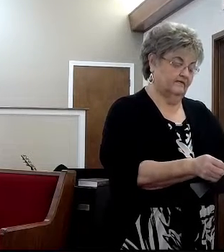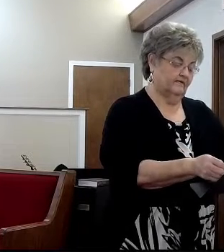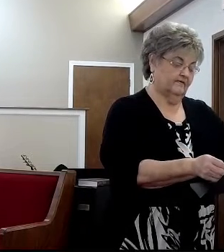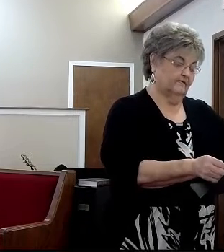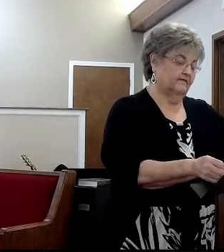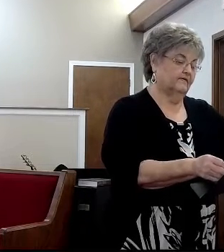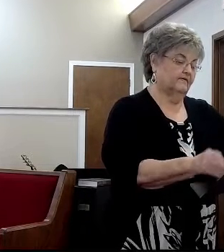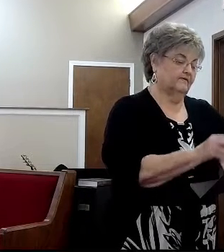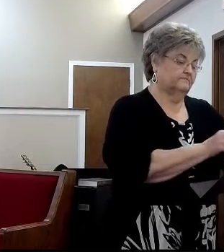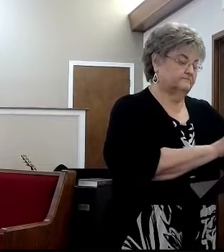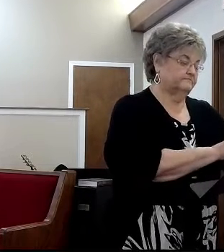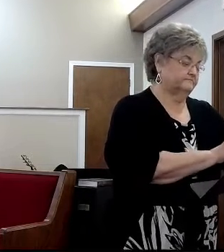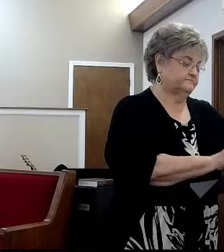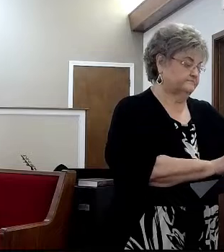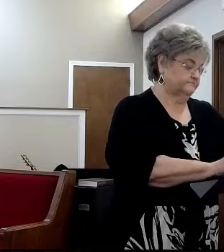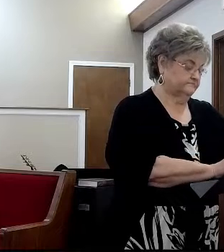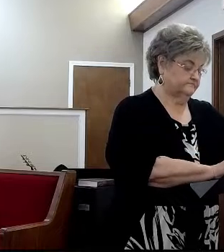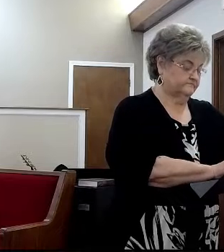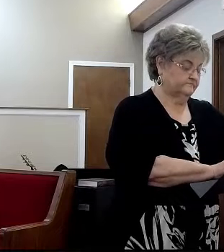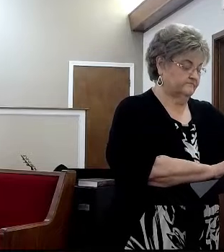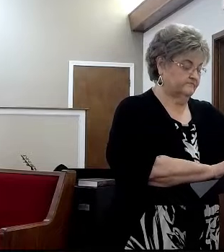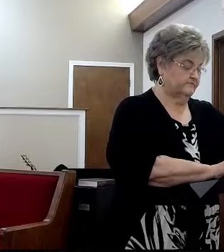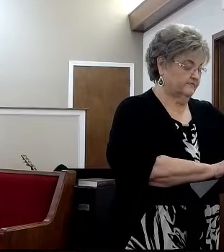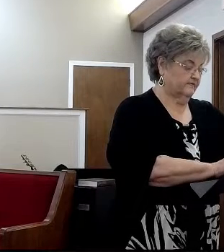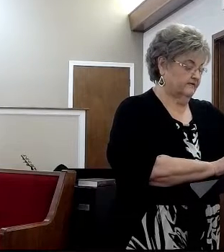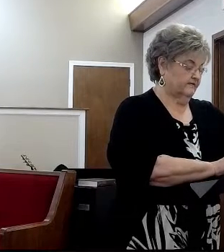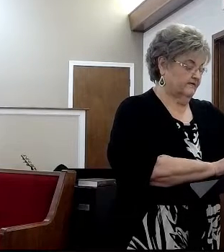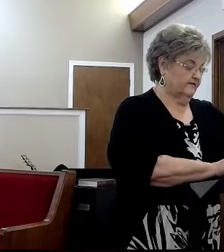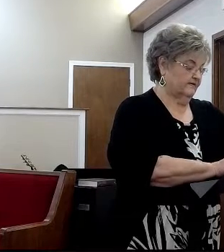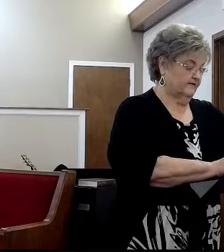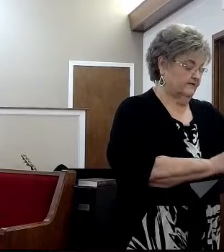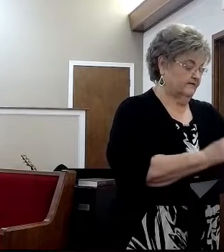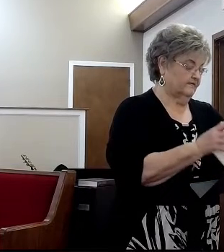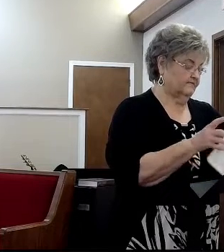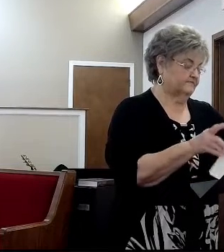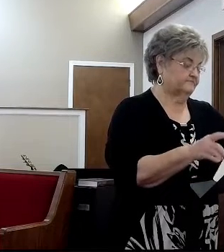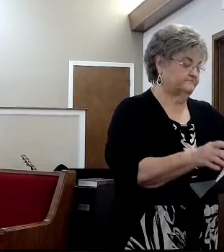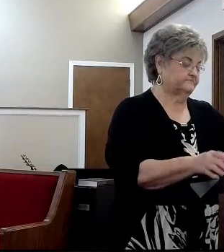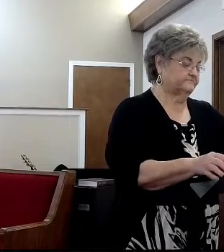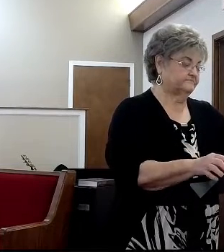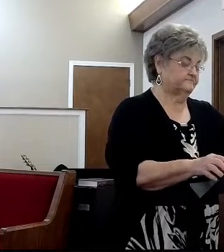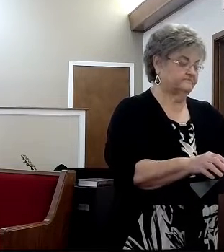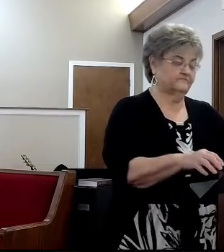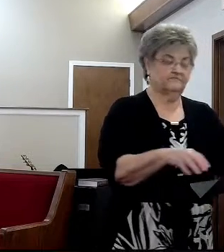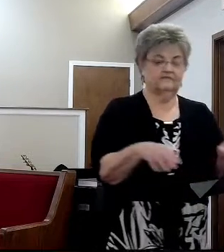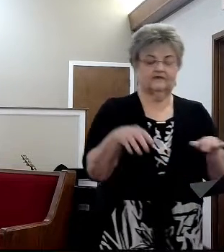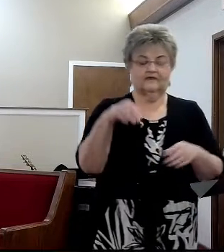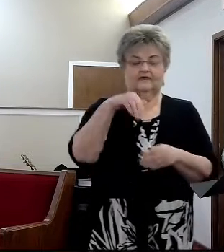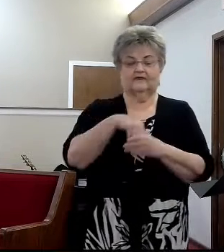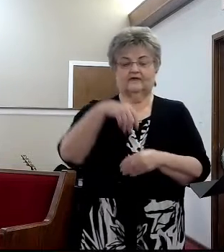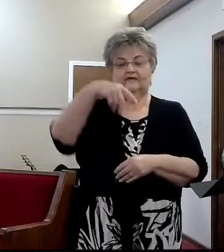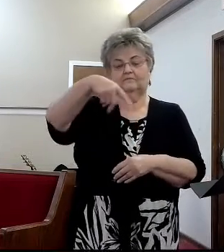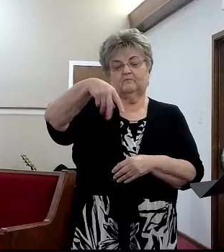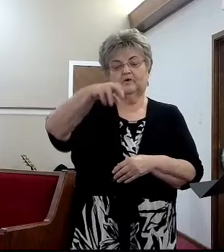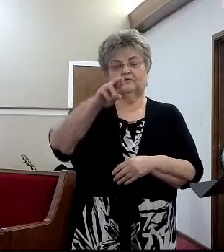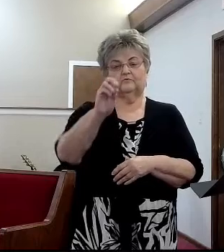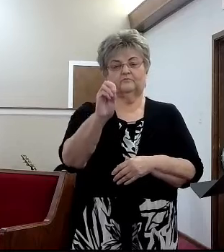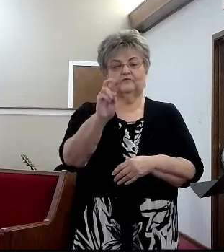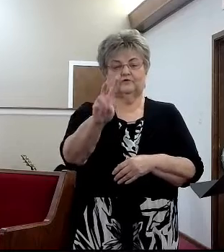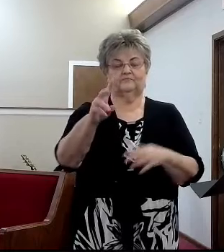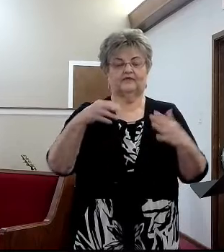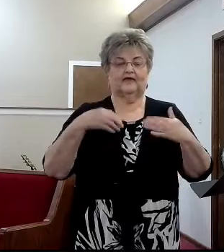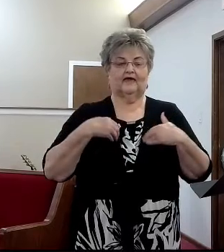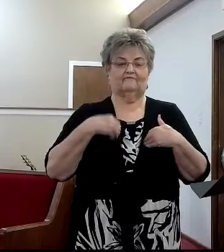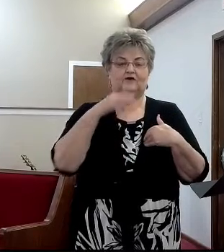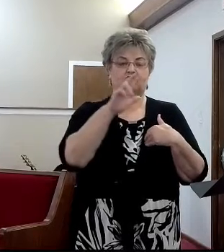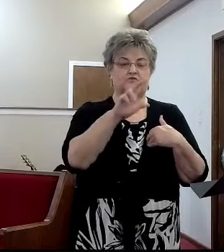31 chapters. So we're in July. So next month has 31 days as well. So there's 31 chapters in Proverbs. If you are trying